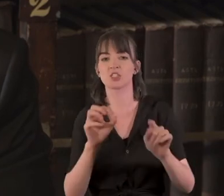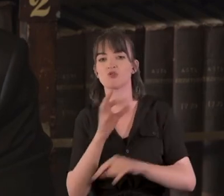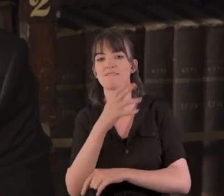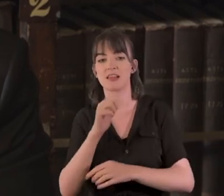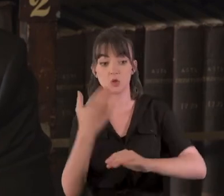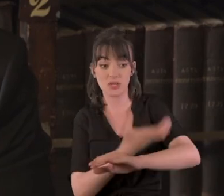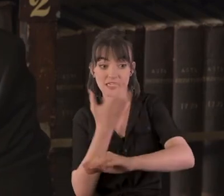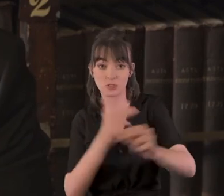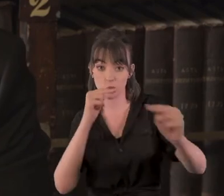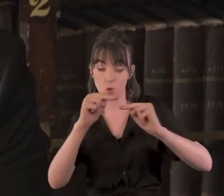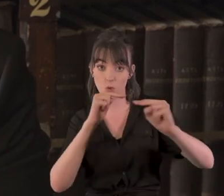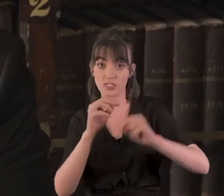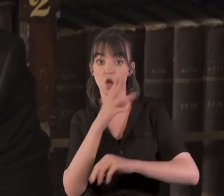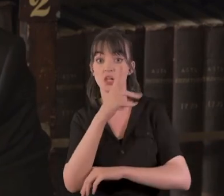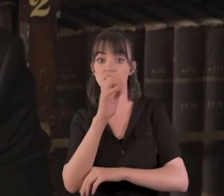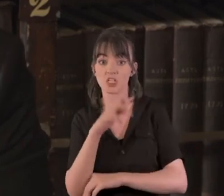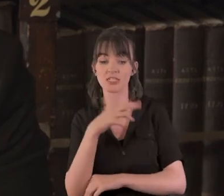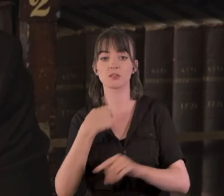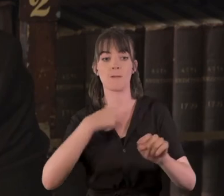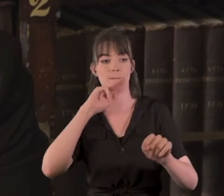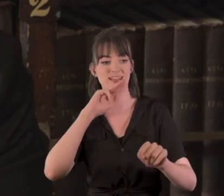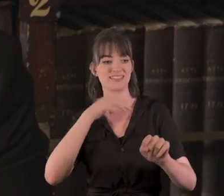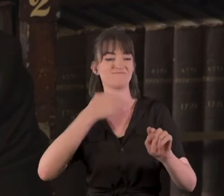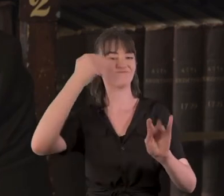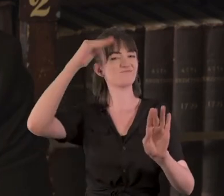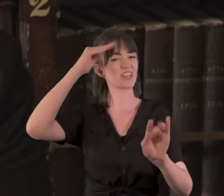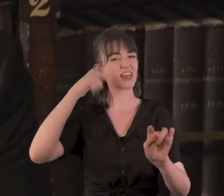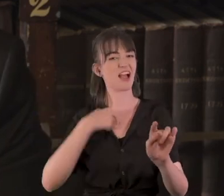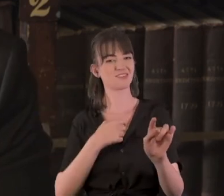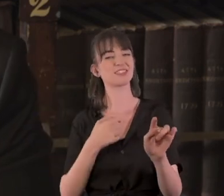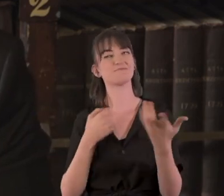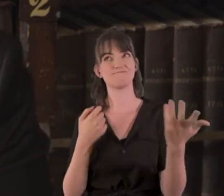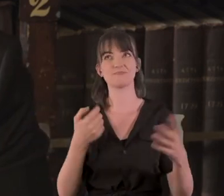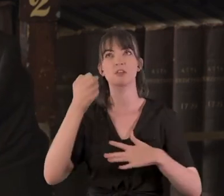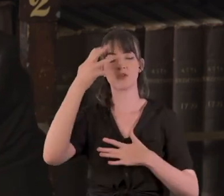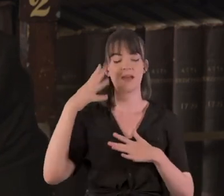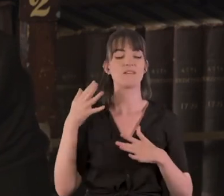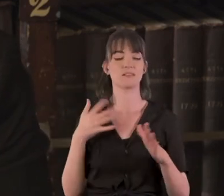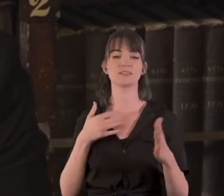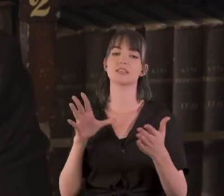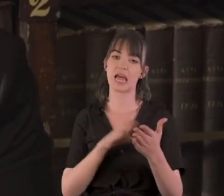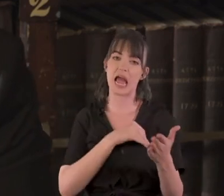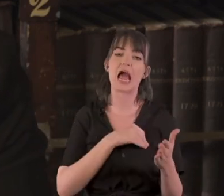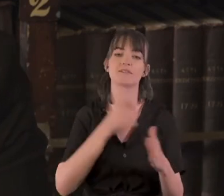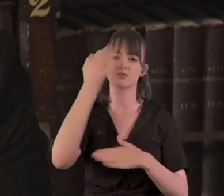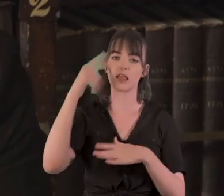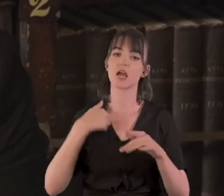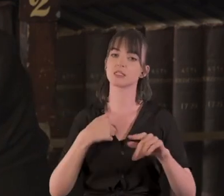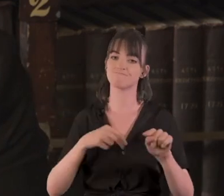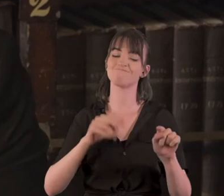then. The Irish have kind of conceded one of their trump cards in terms of tactics in that regard. So I think